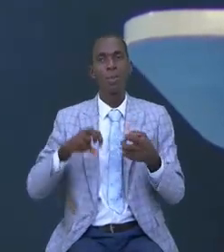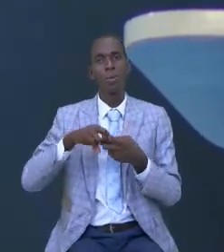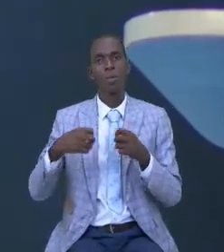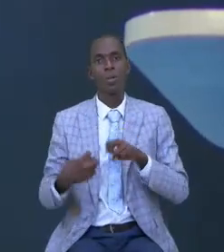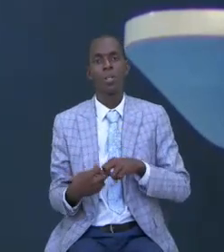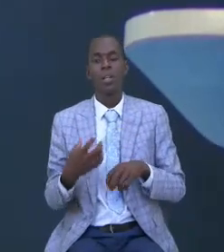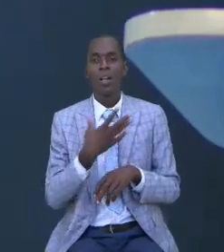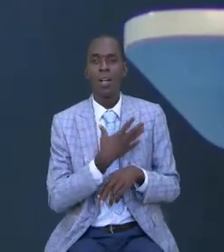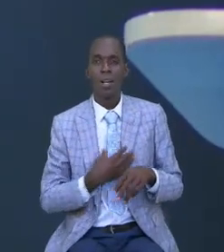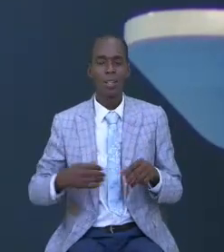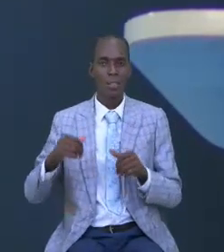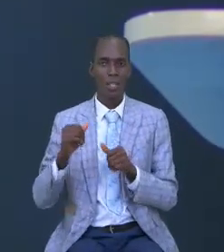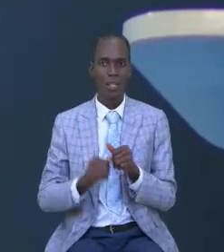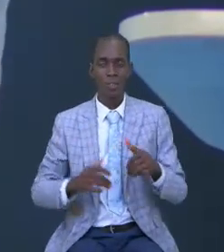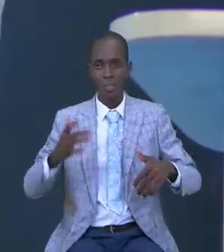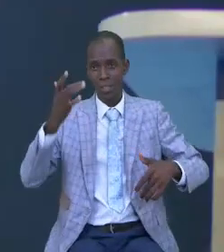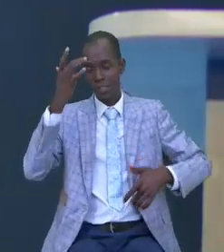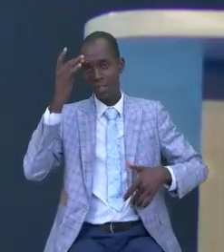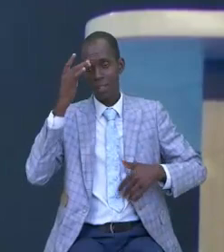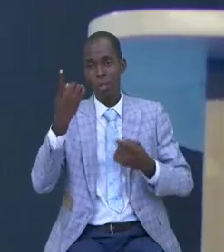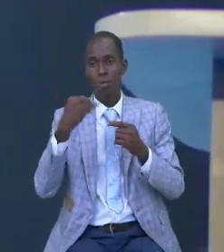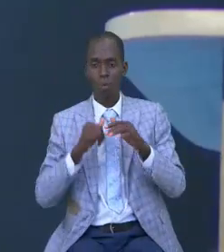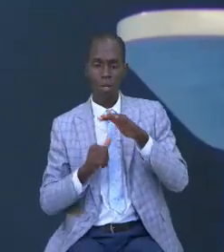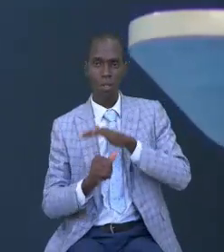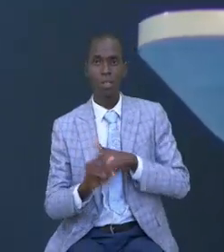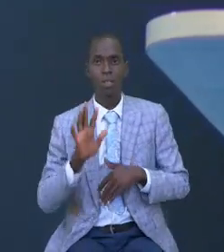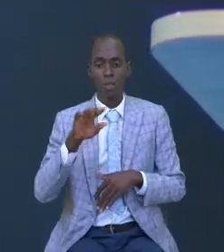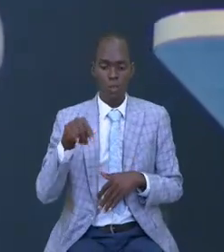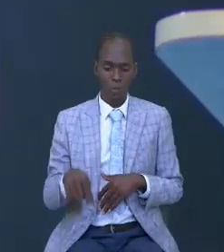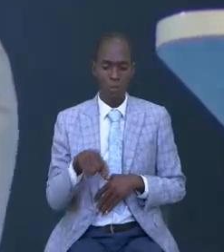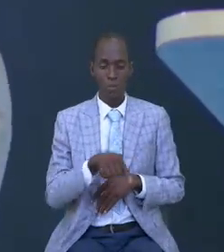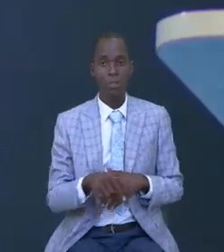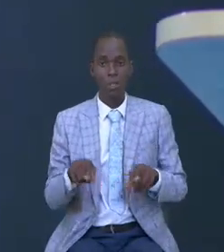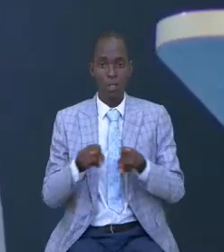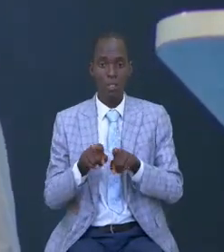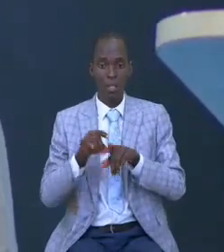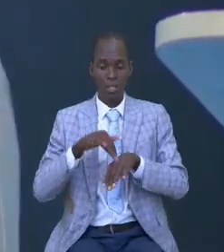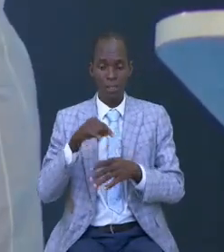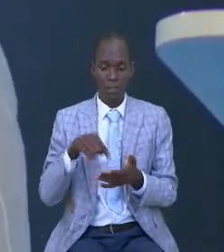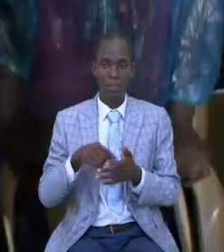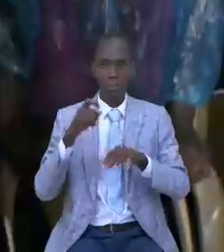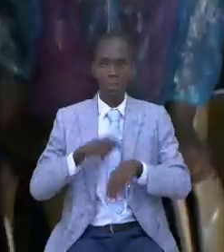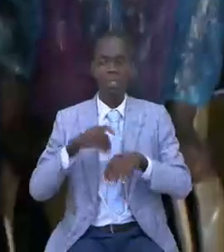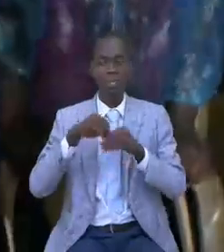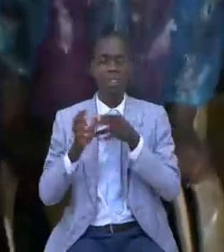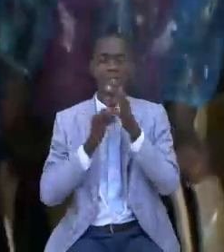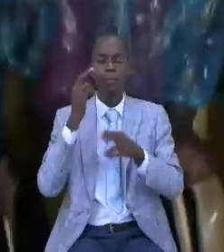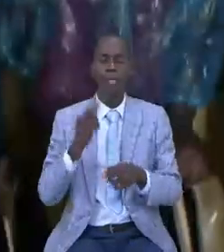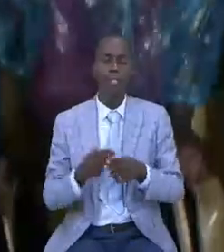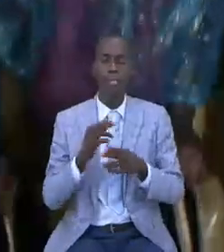And every sickness coming under your feet, even at this time, in Jesus'